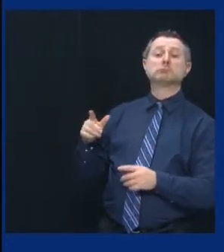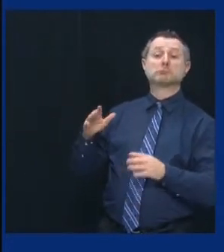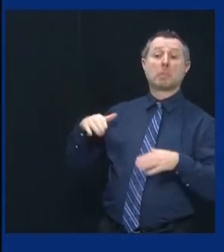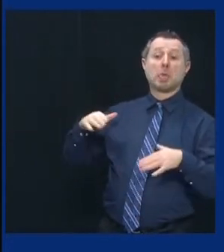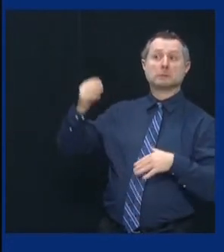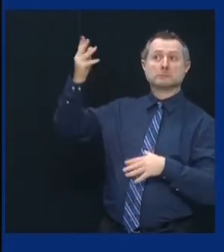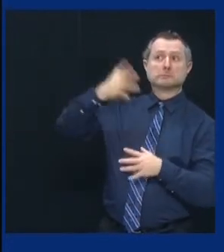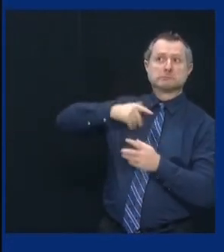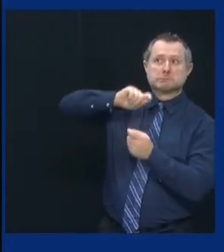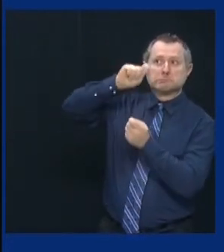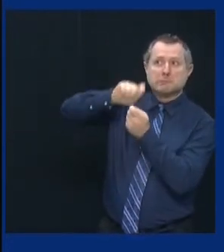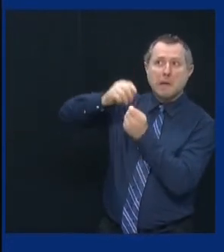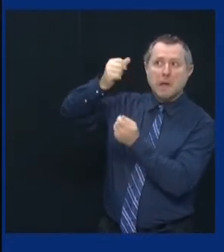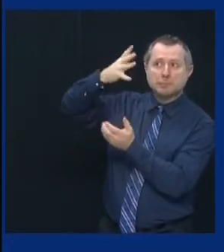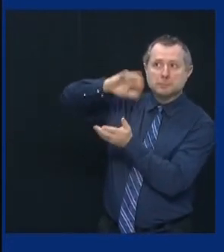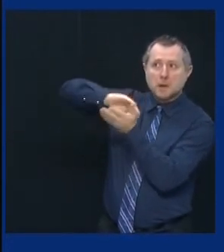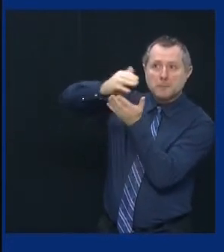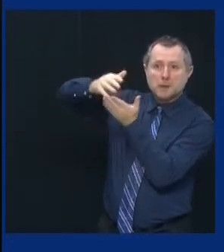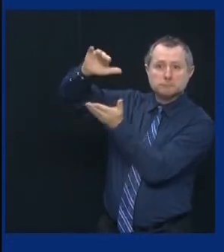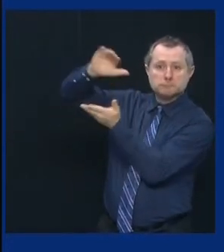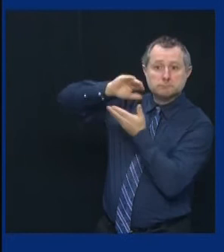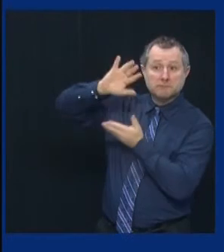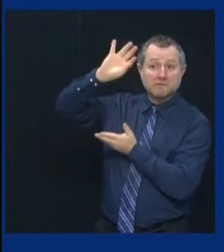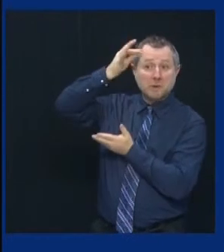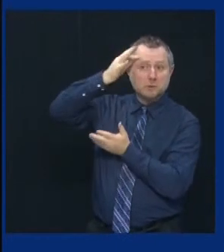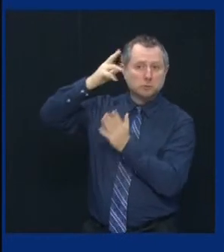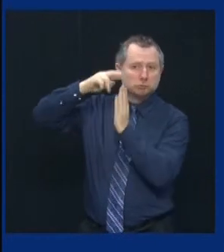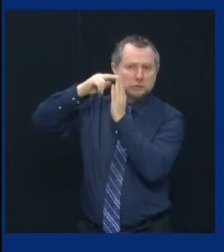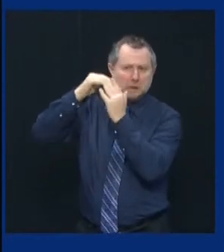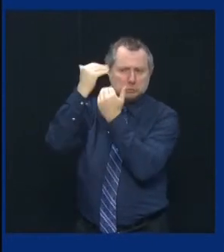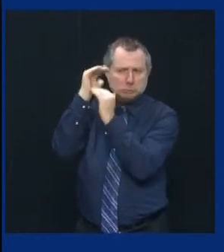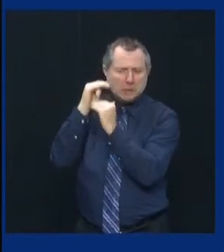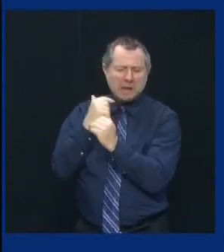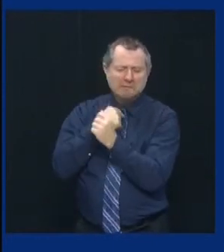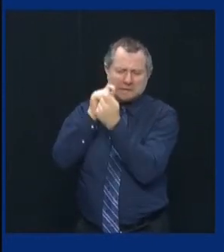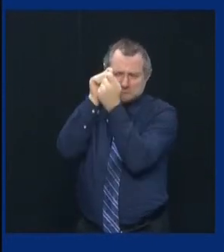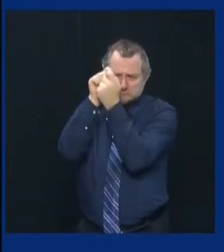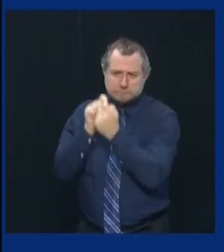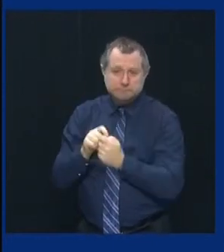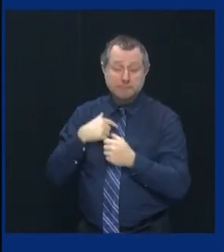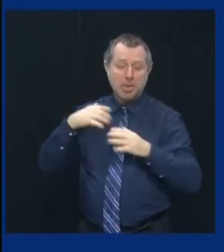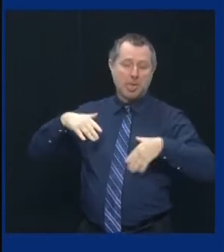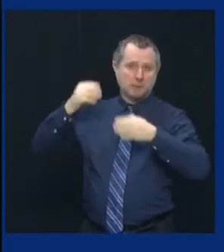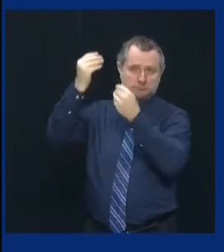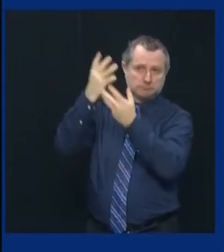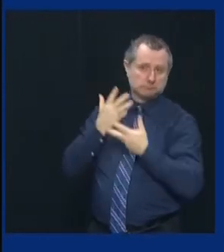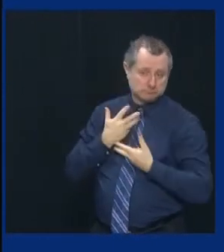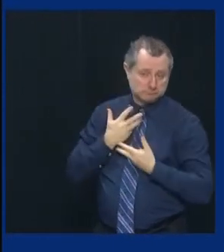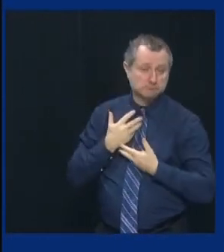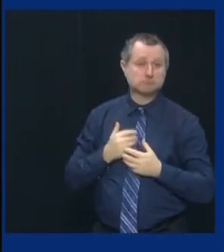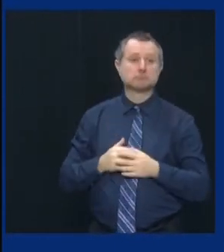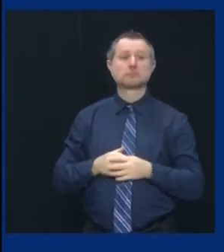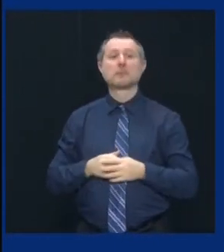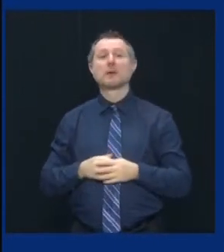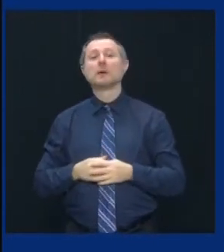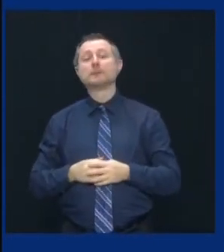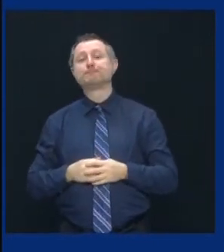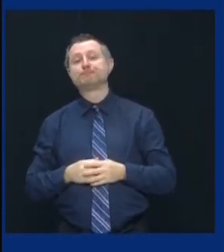what are the federal regulations that we're going to need to match.